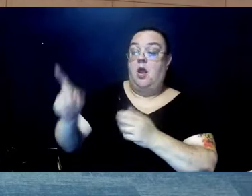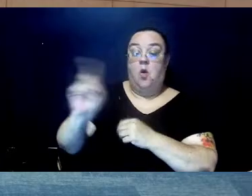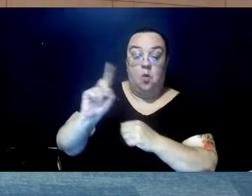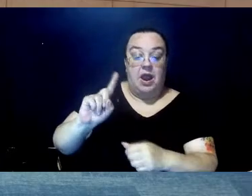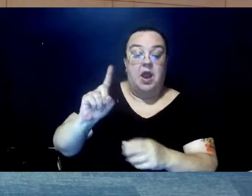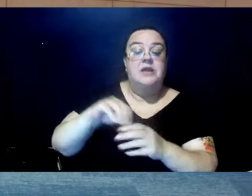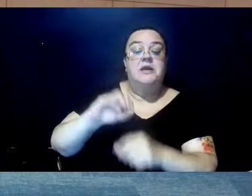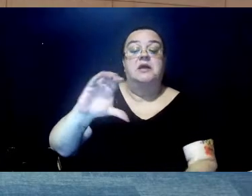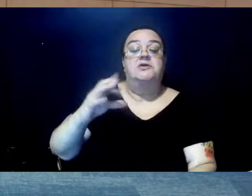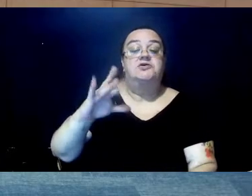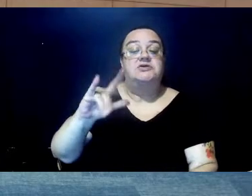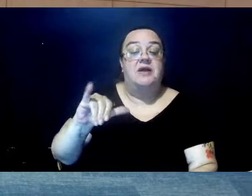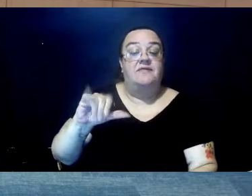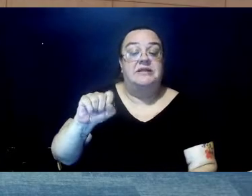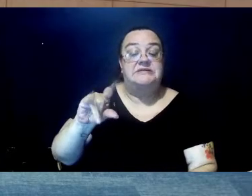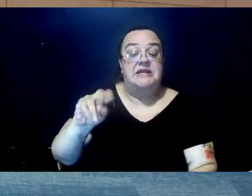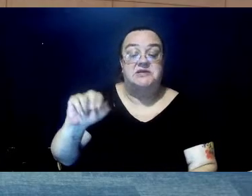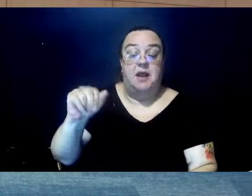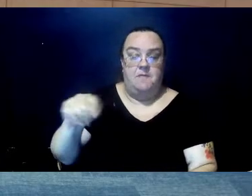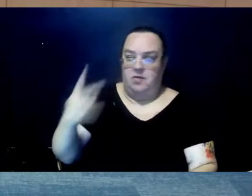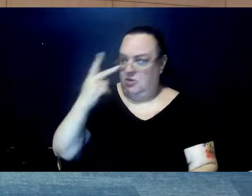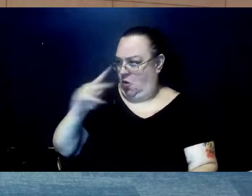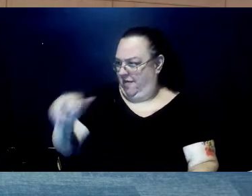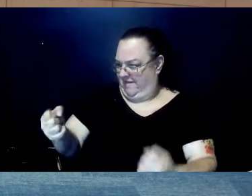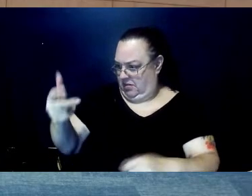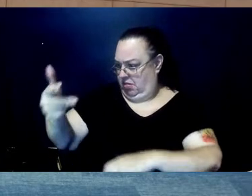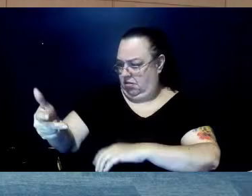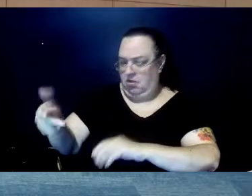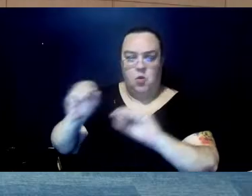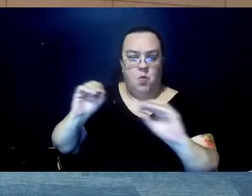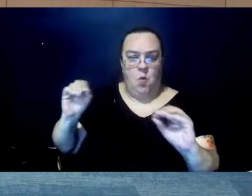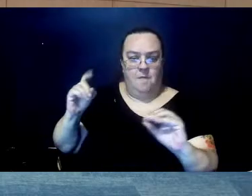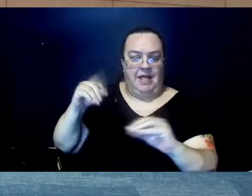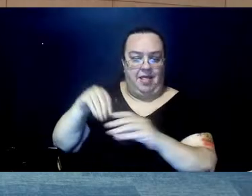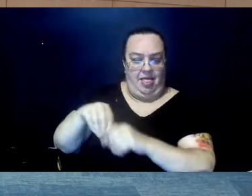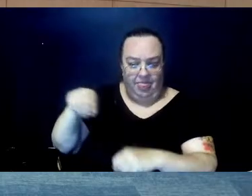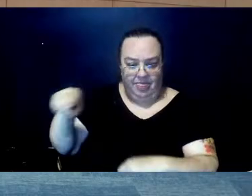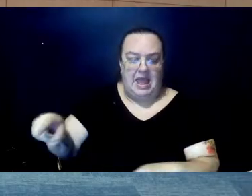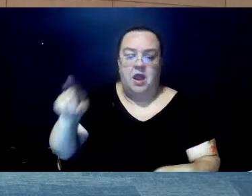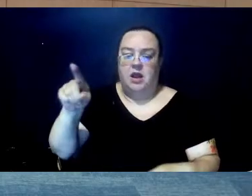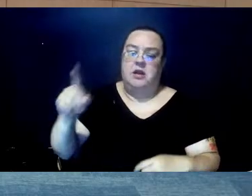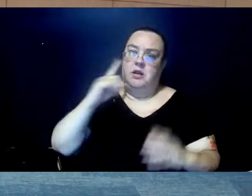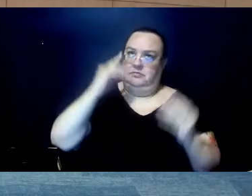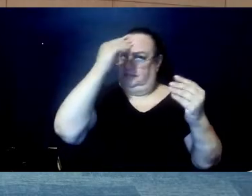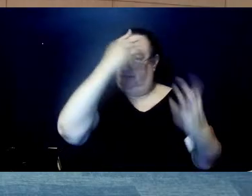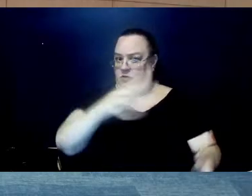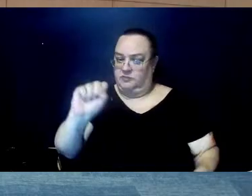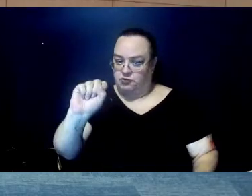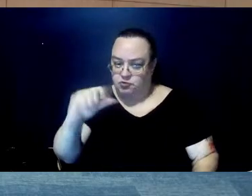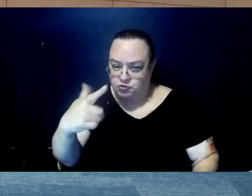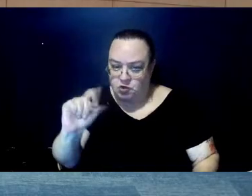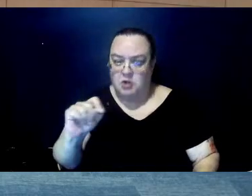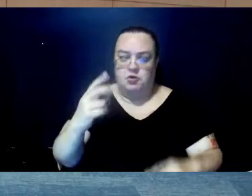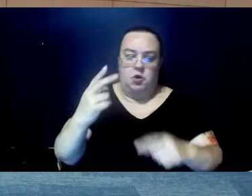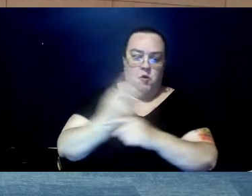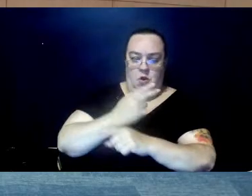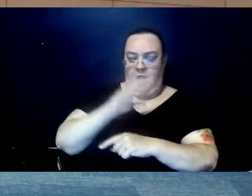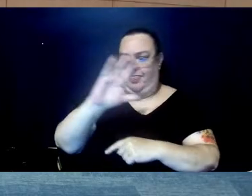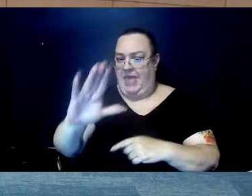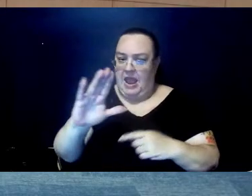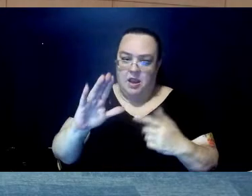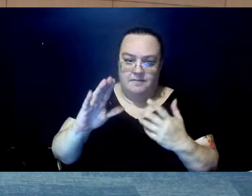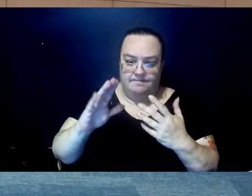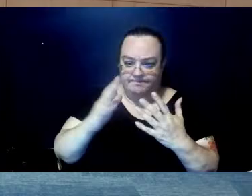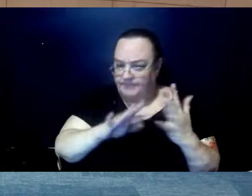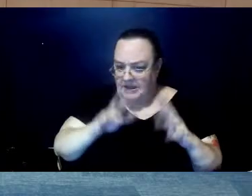unoccupied. She notified her sergeant, and through the use of good tactics, unmarked vehicles, they were able to surveil the